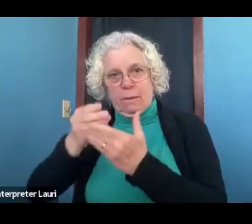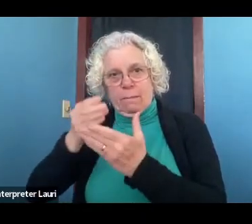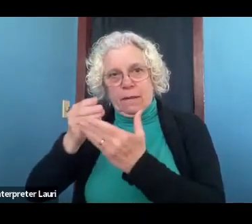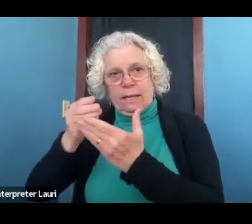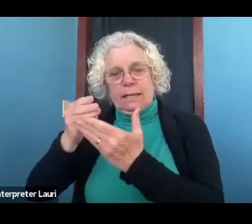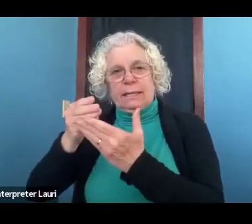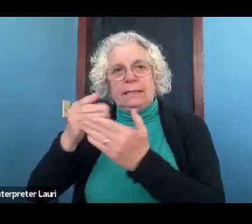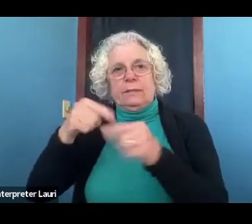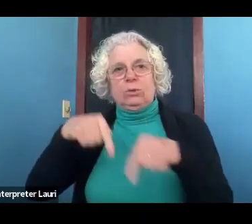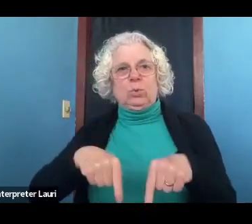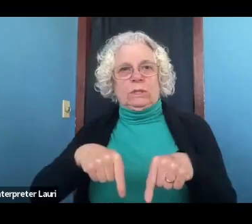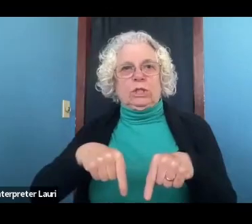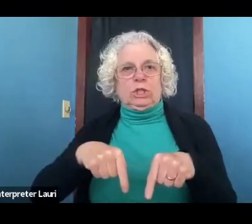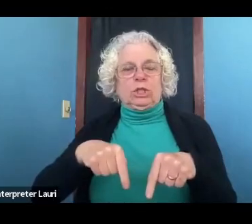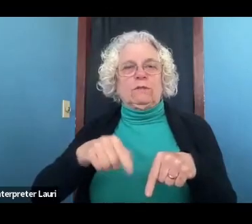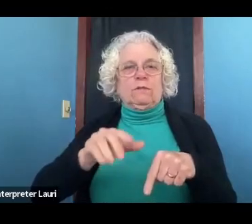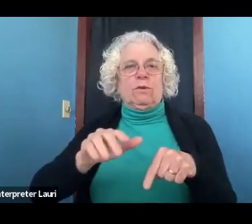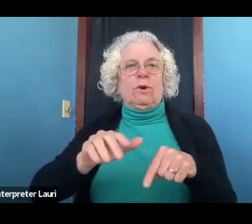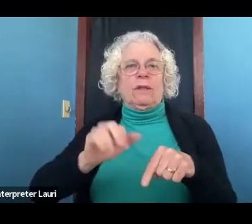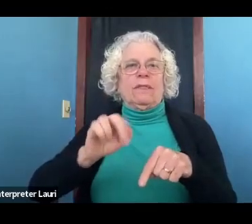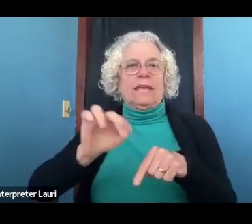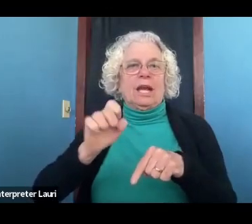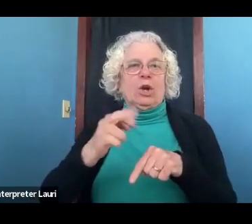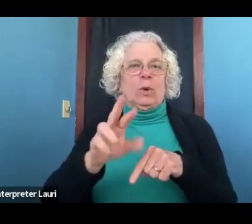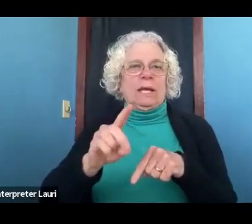Arrowhead Agency.